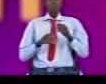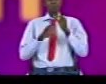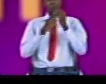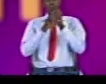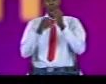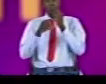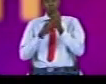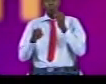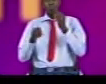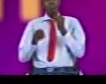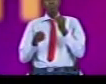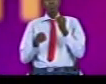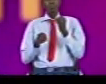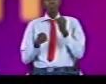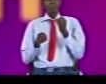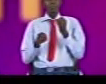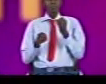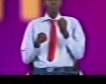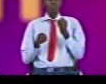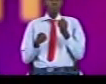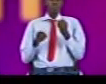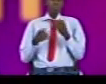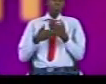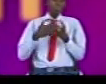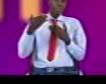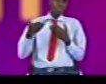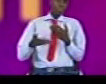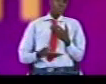invitation, door-to-door publicity,